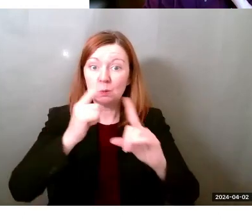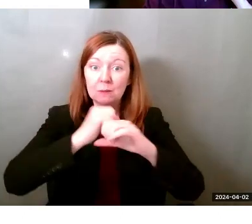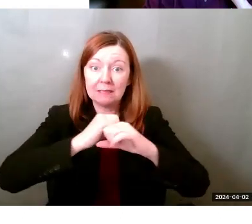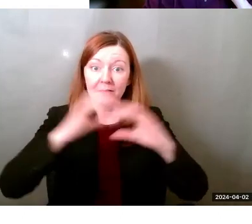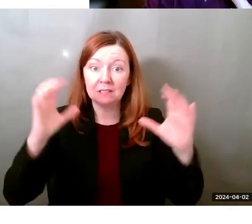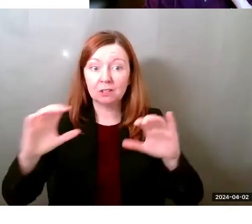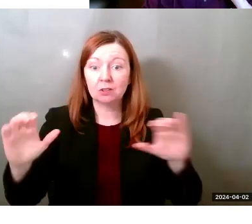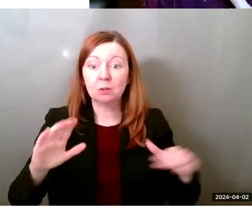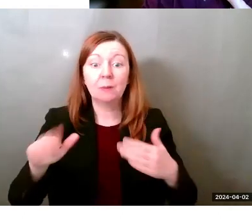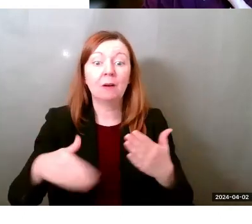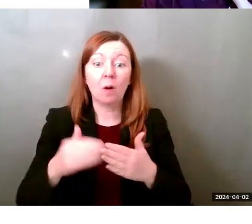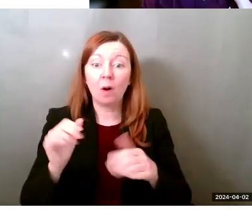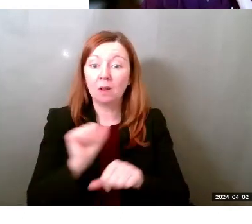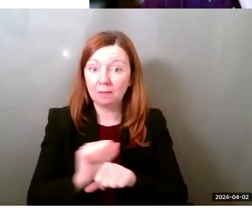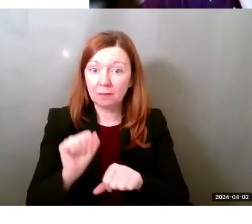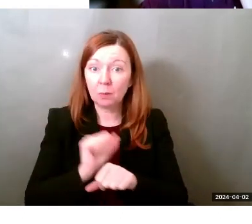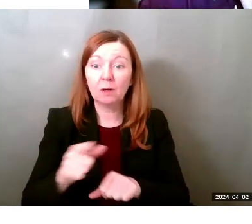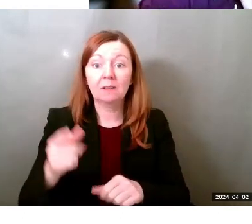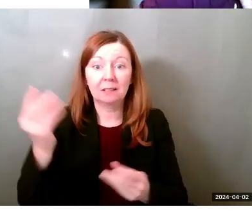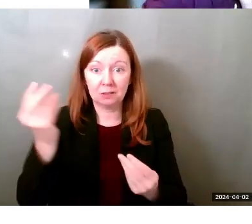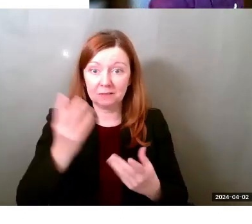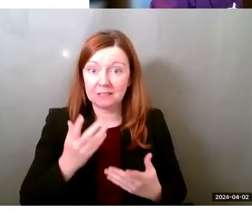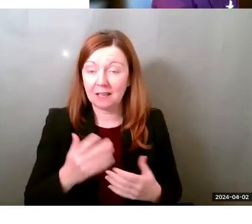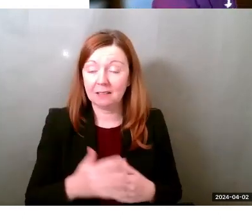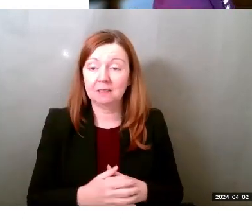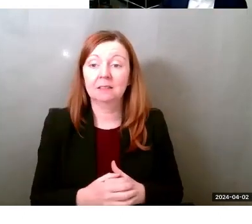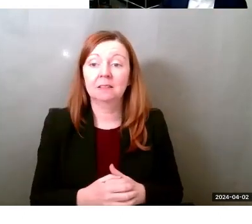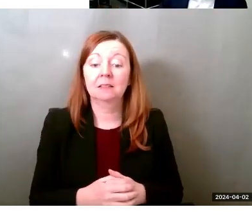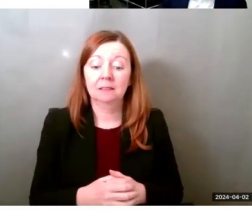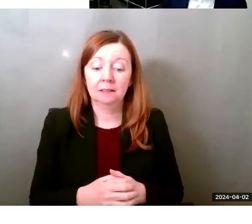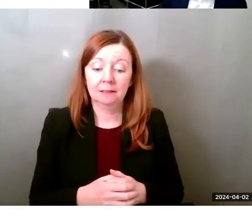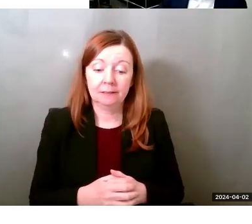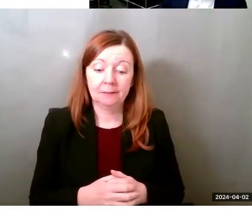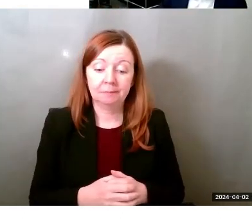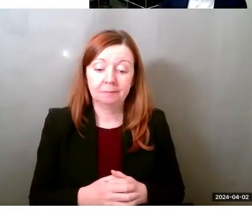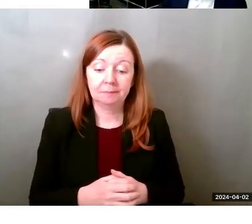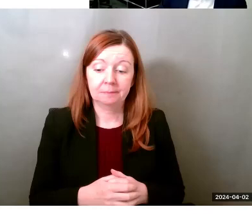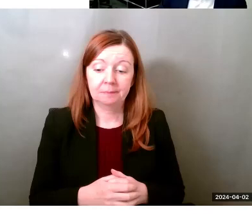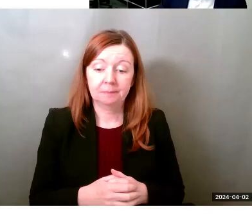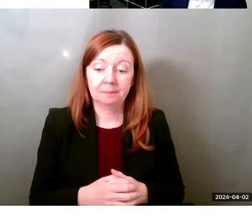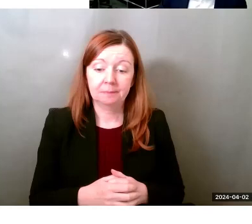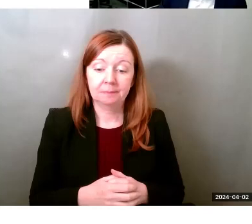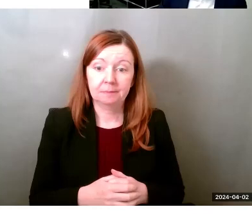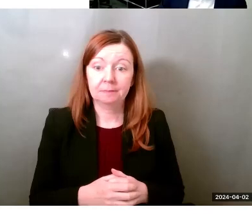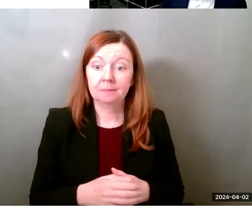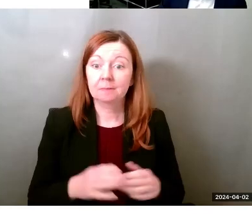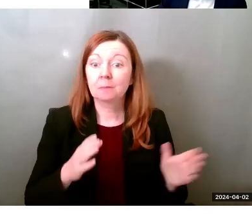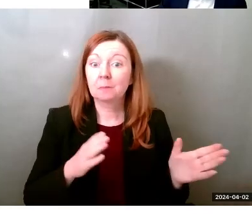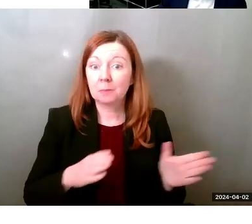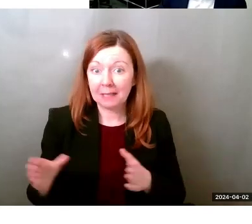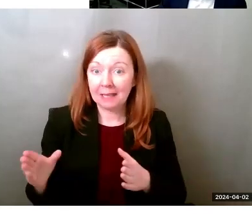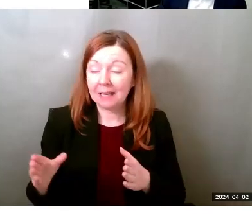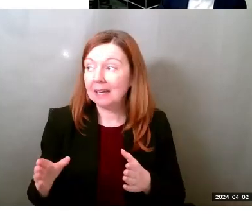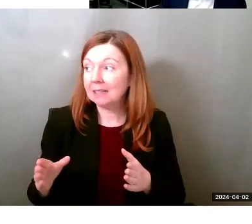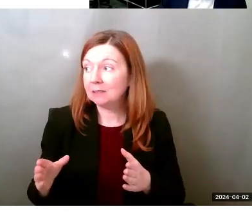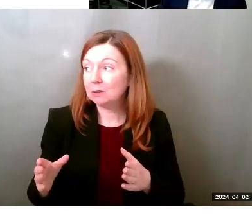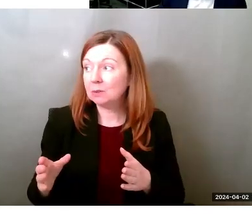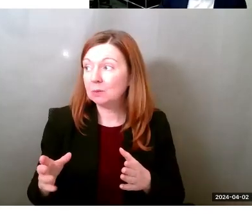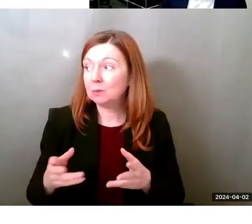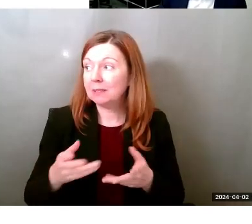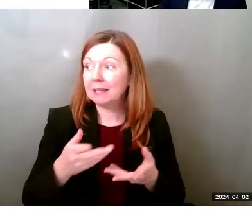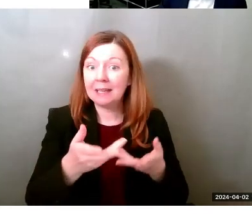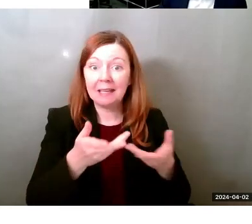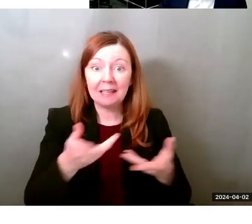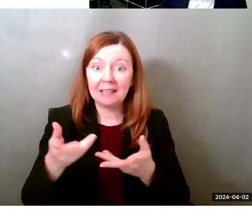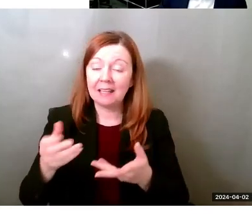doing all of the work that you all have said, and you know, and plan to, and as I said, it plan to engage with not